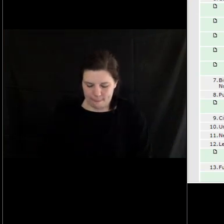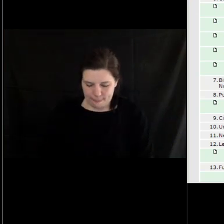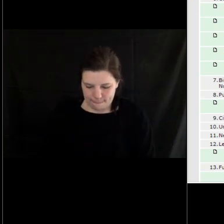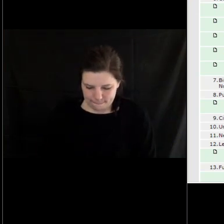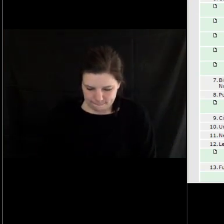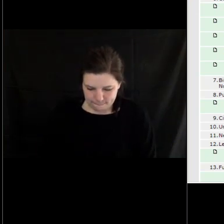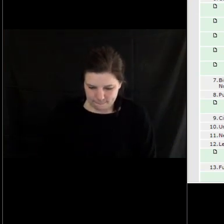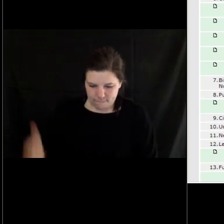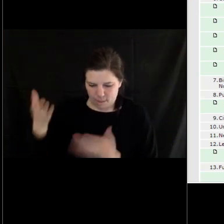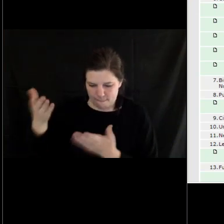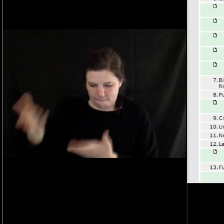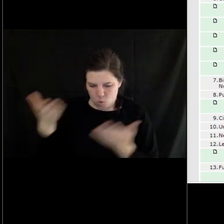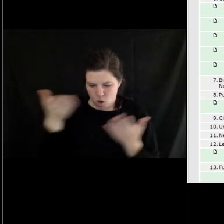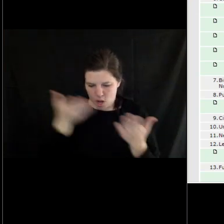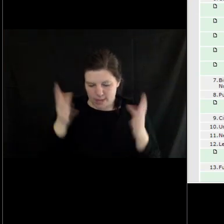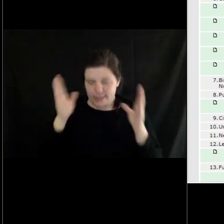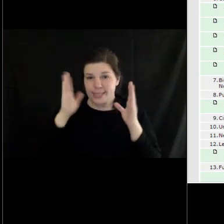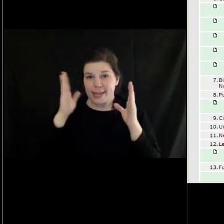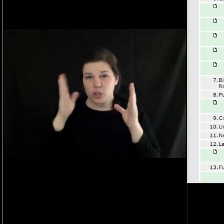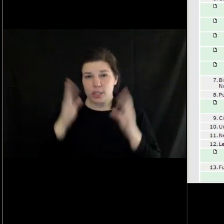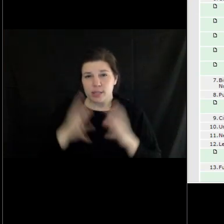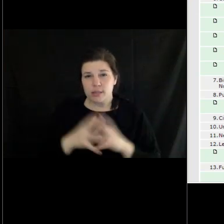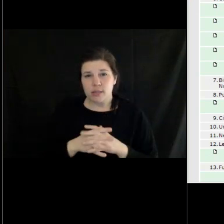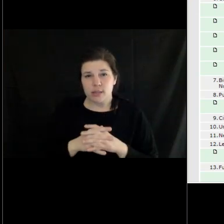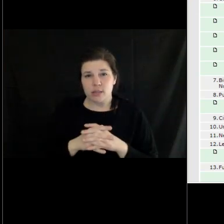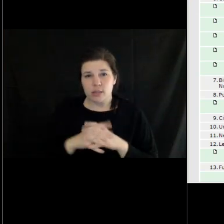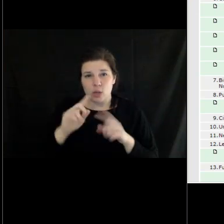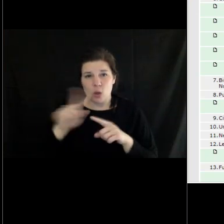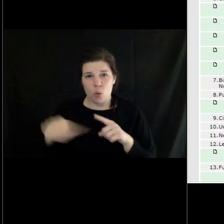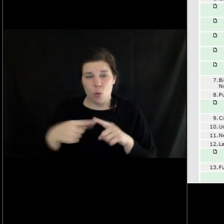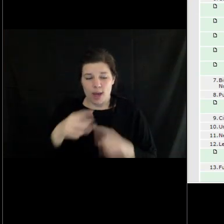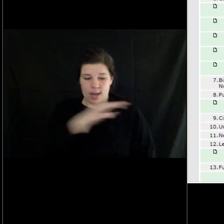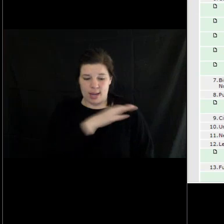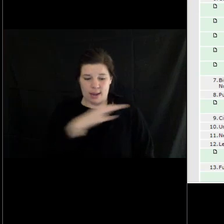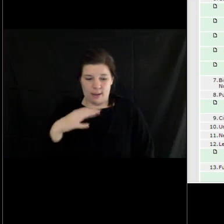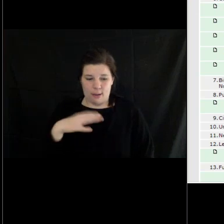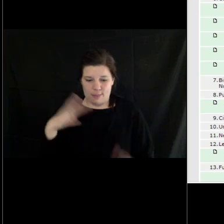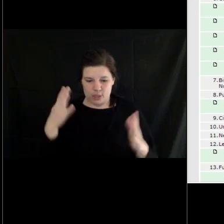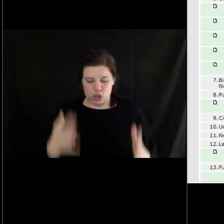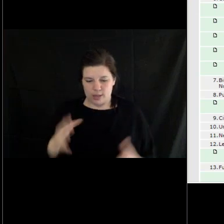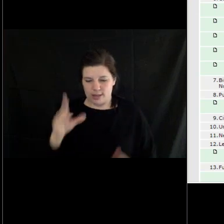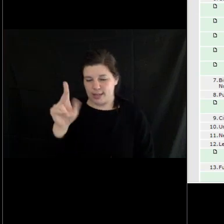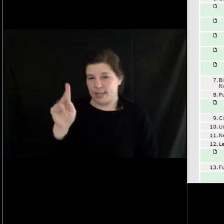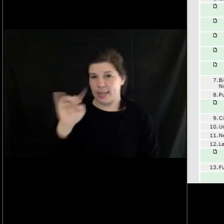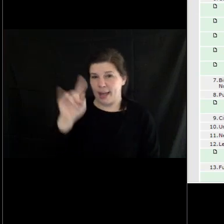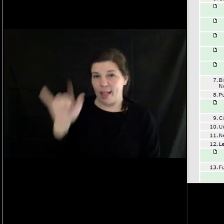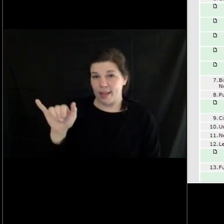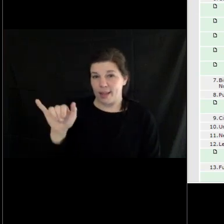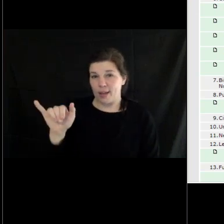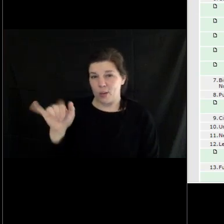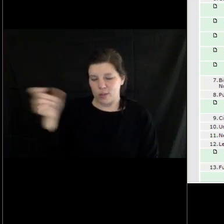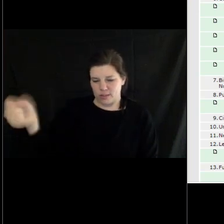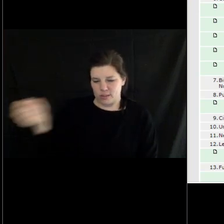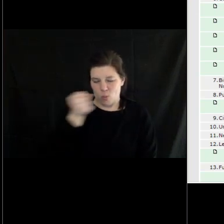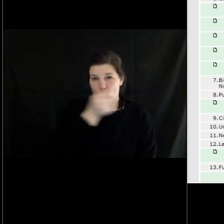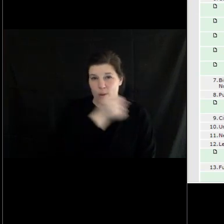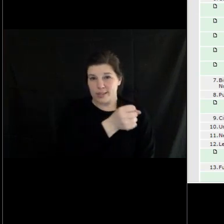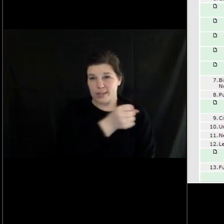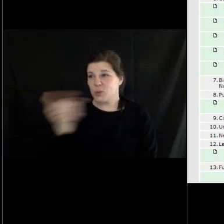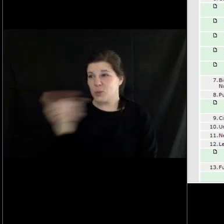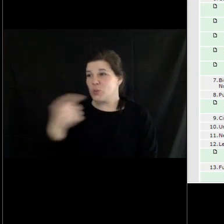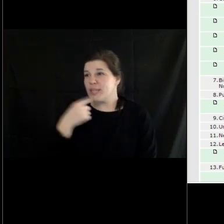brought attention when Commissioner Kelly was being appointed, that she is